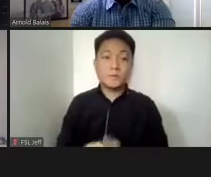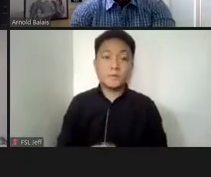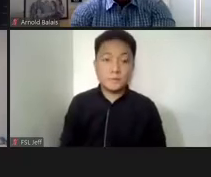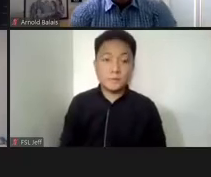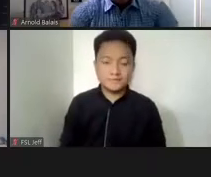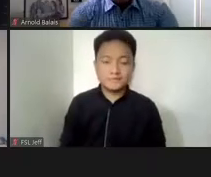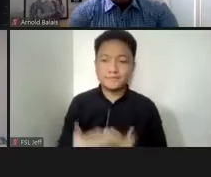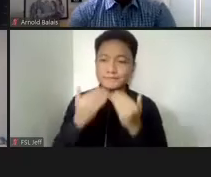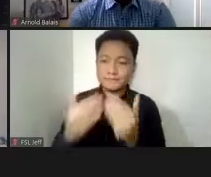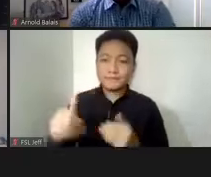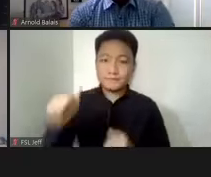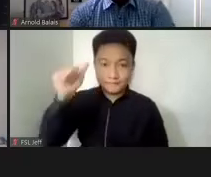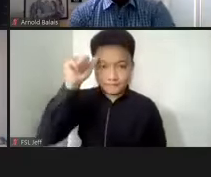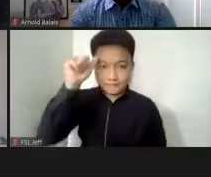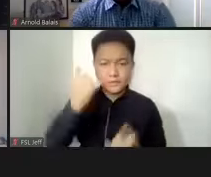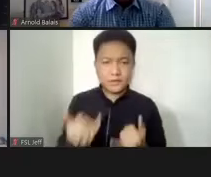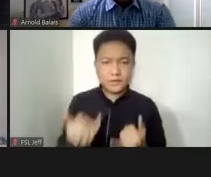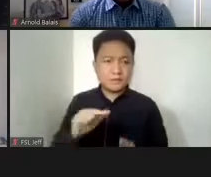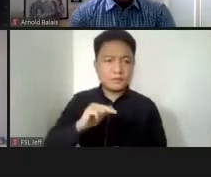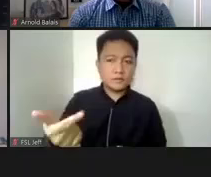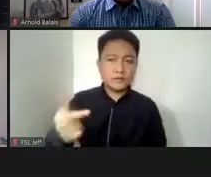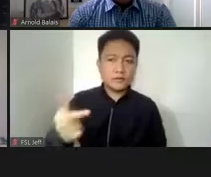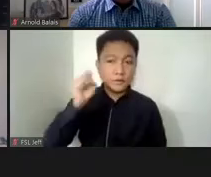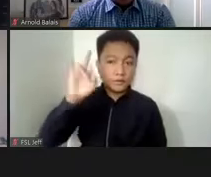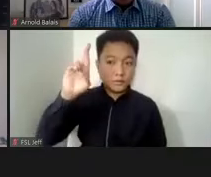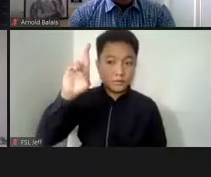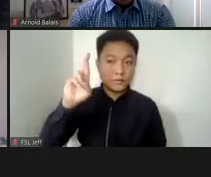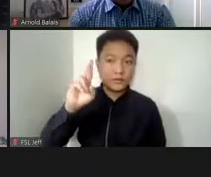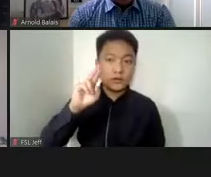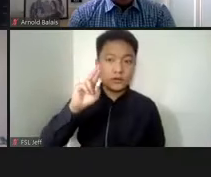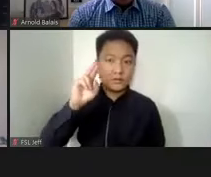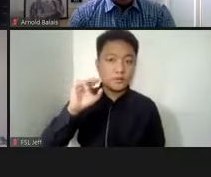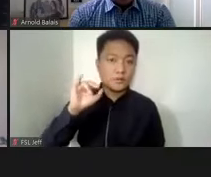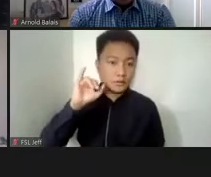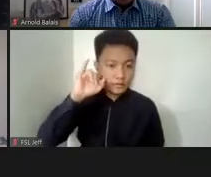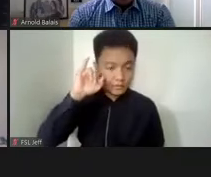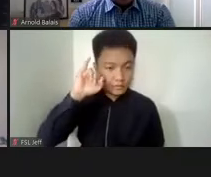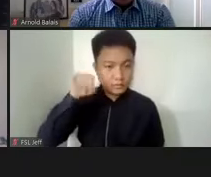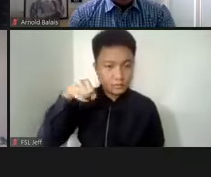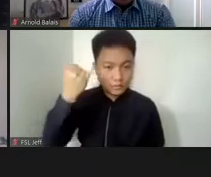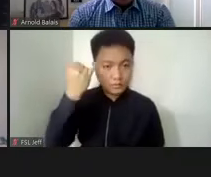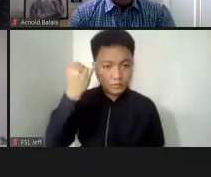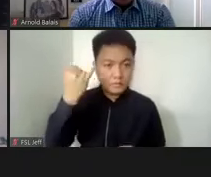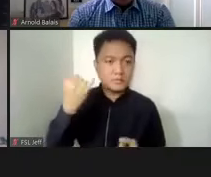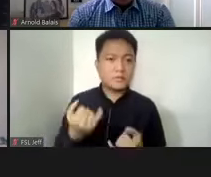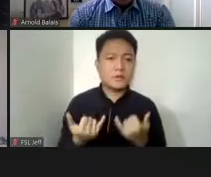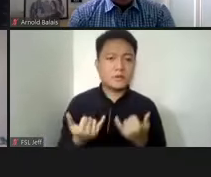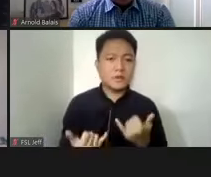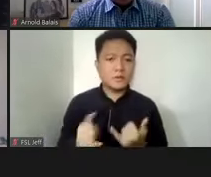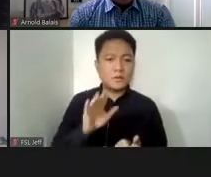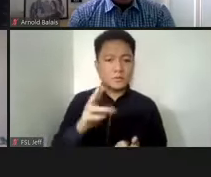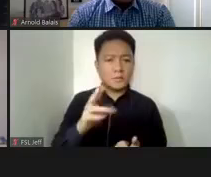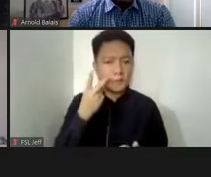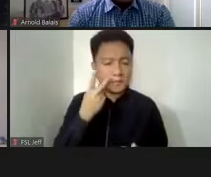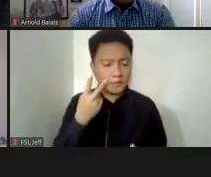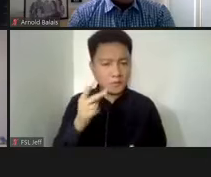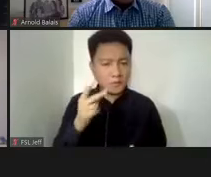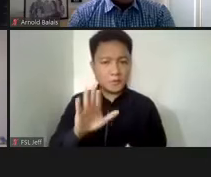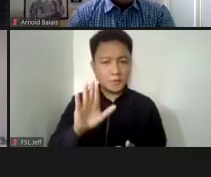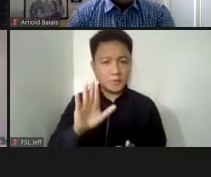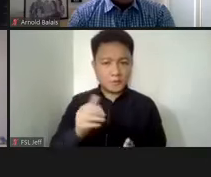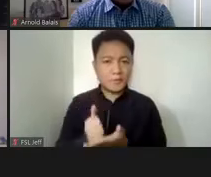your relationship is with the communities that you have helped. But let me ask you personally, what are your most memorable